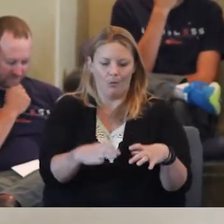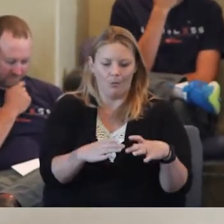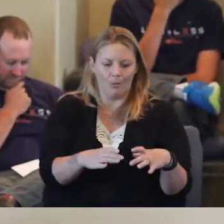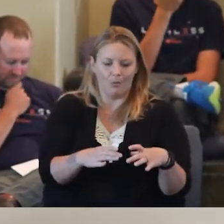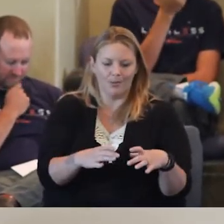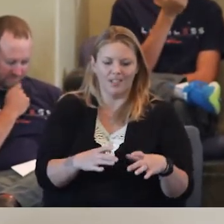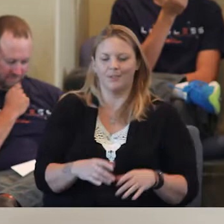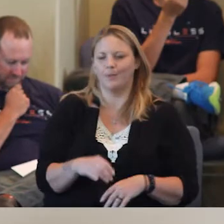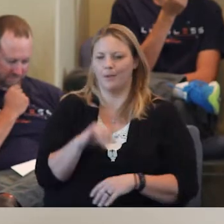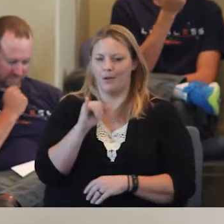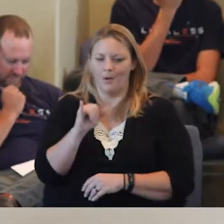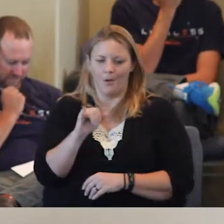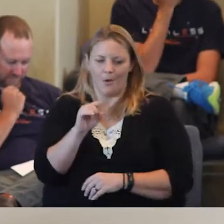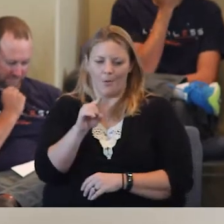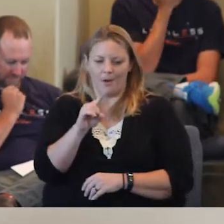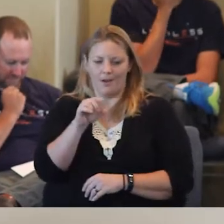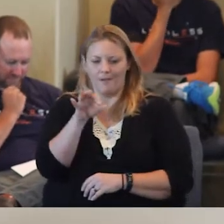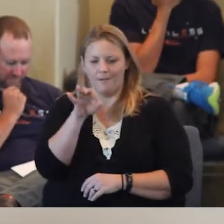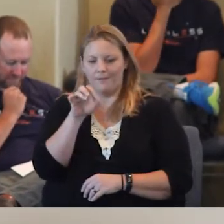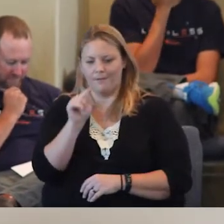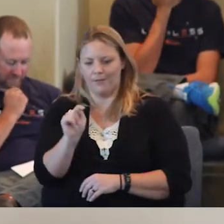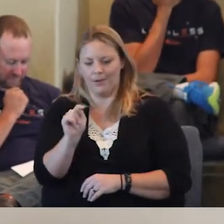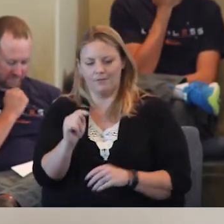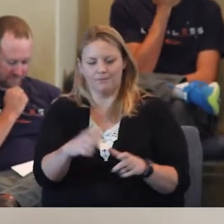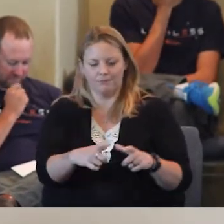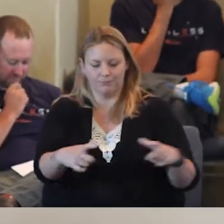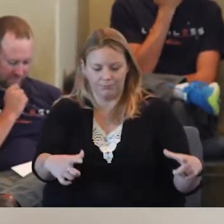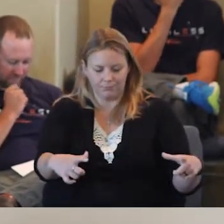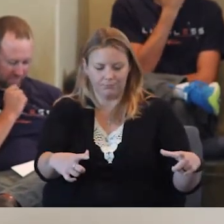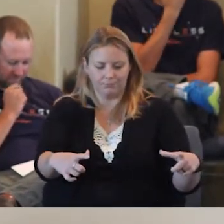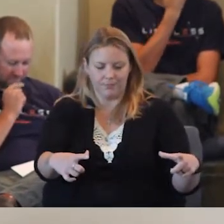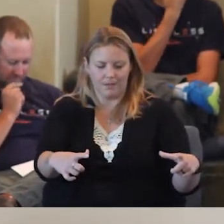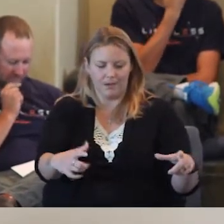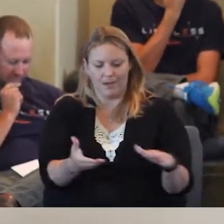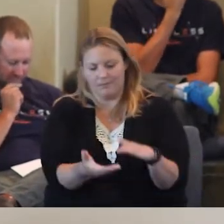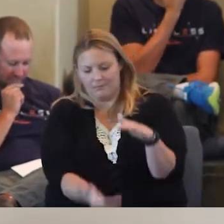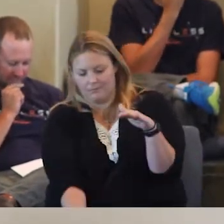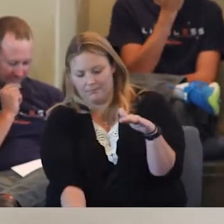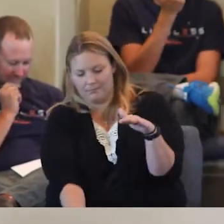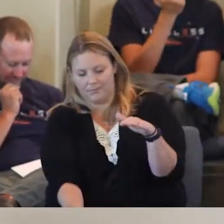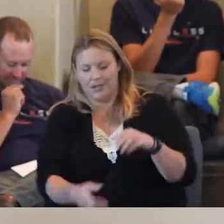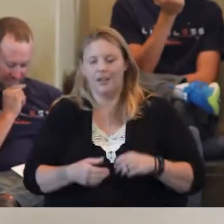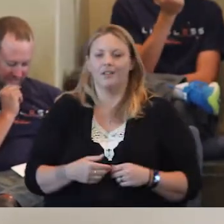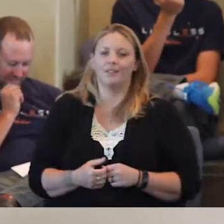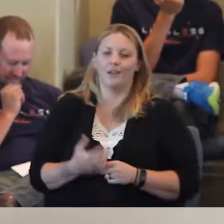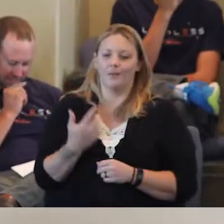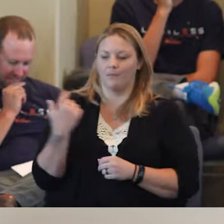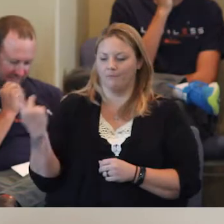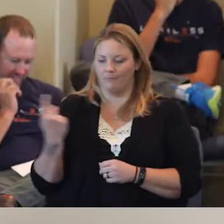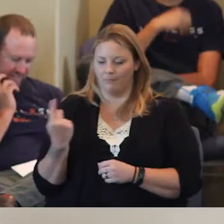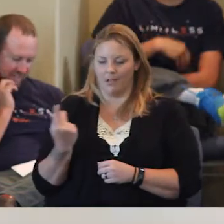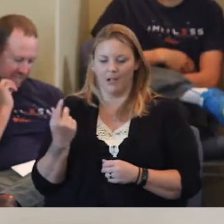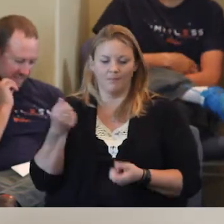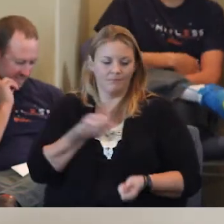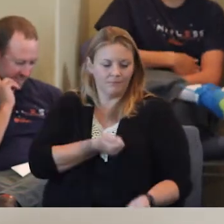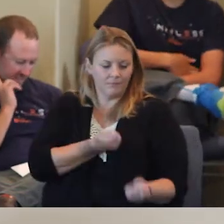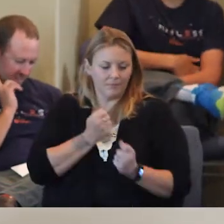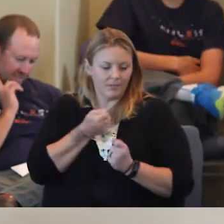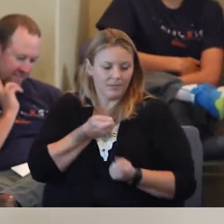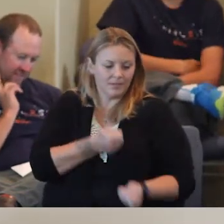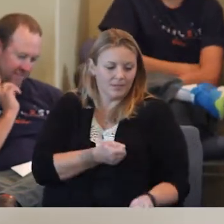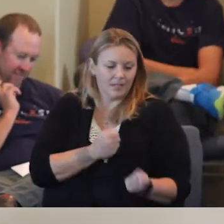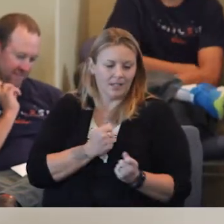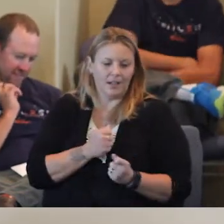in diameter and a foot and a half to 20 inches down, roughly. So with me and Jaden digging all these